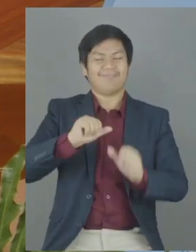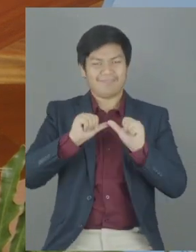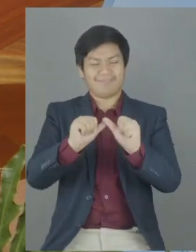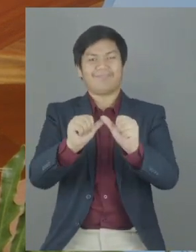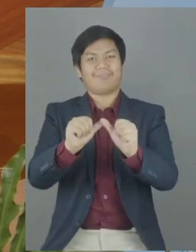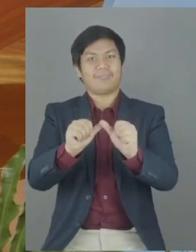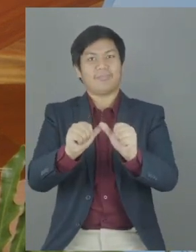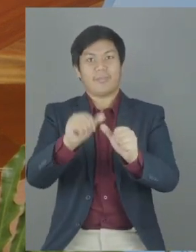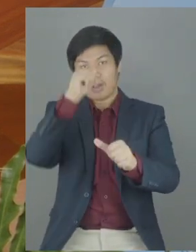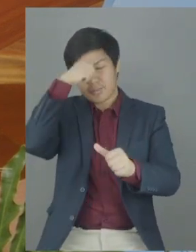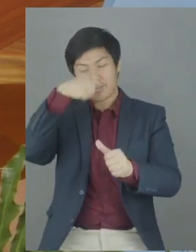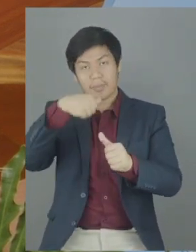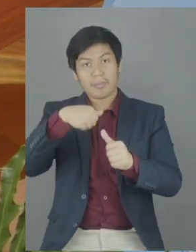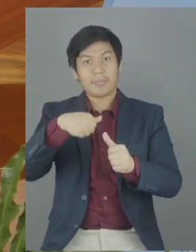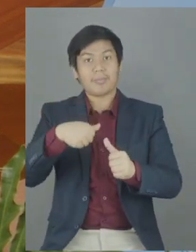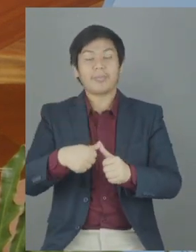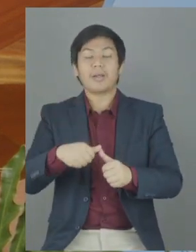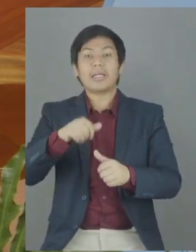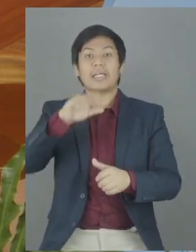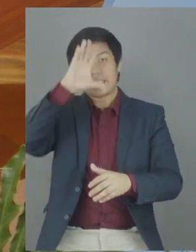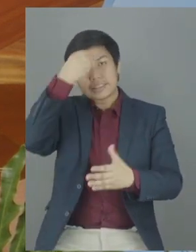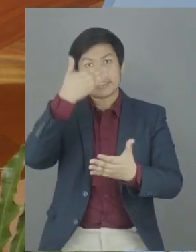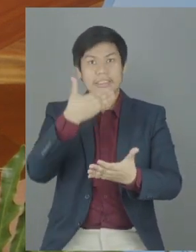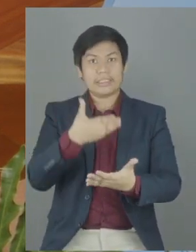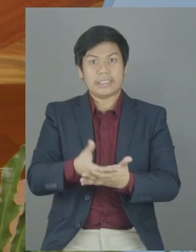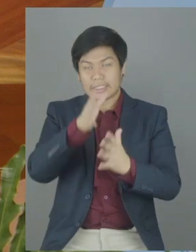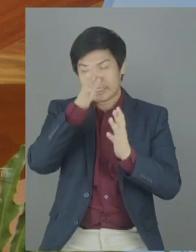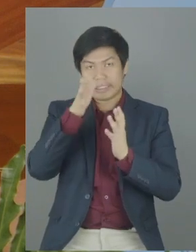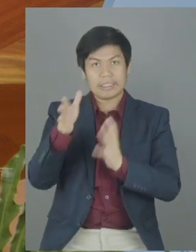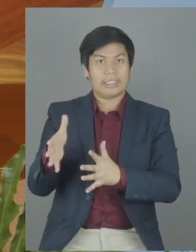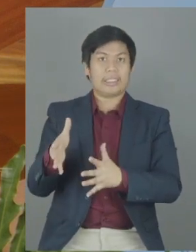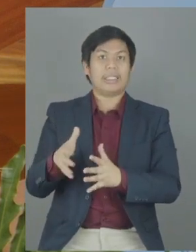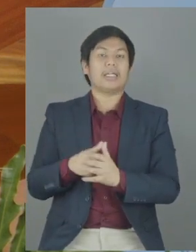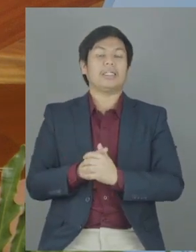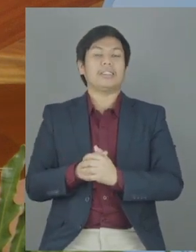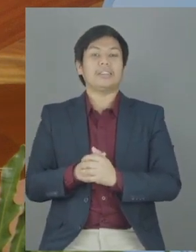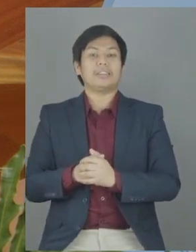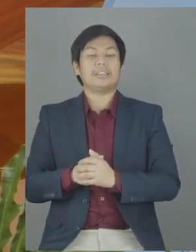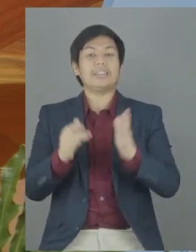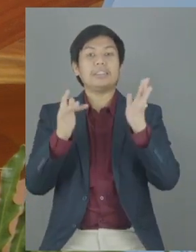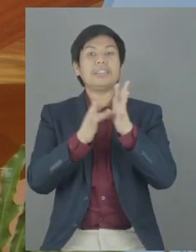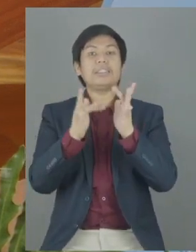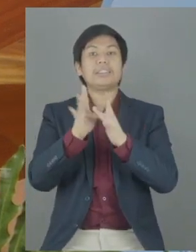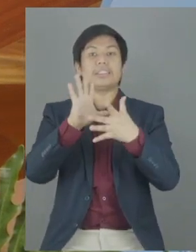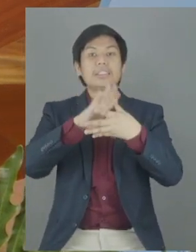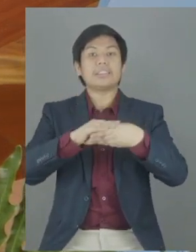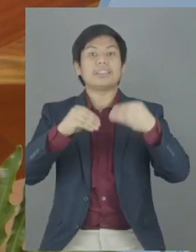Remember the prodigal son? In a parable Jesus shared,